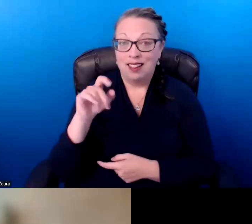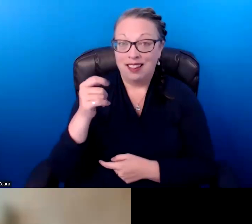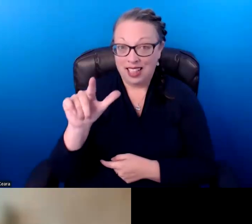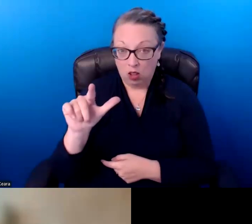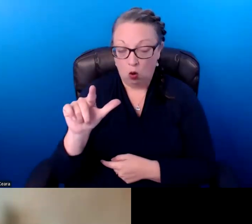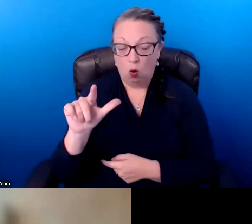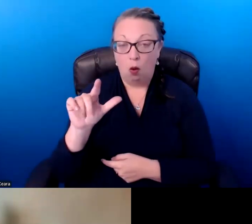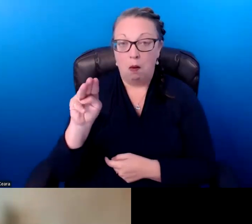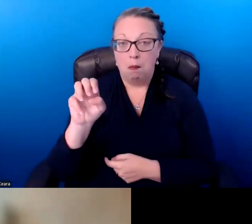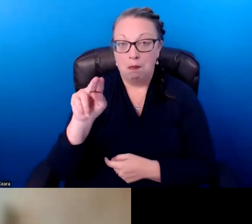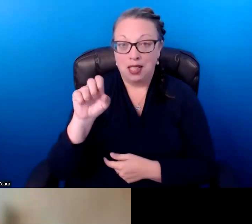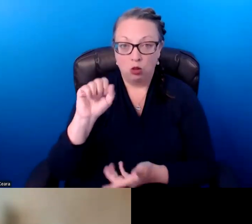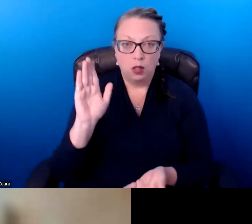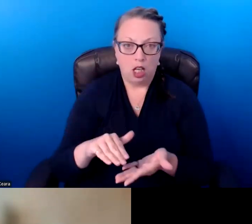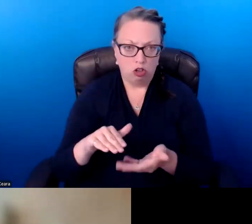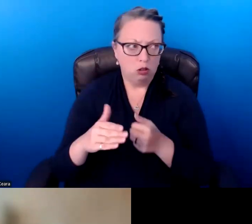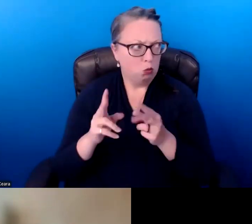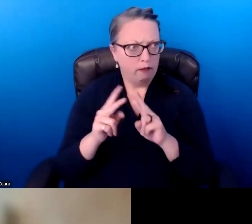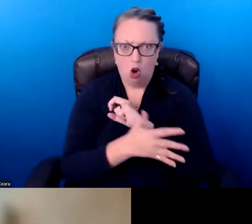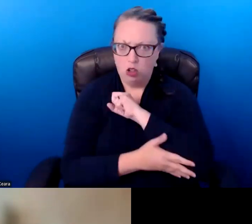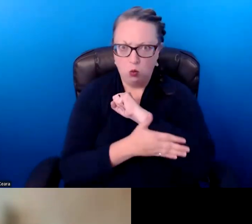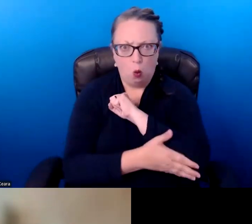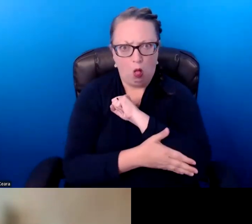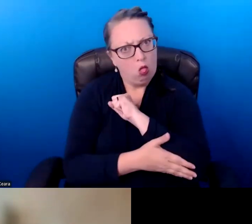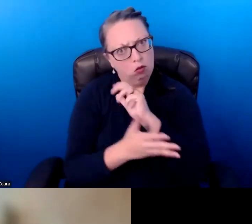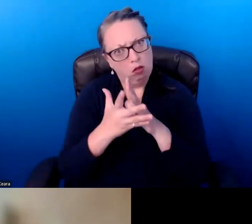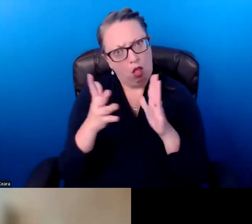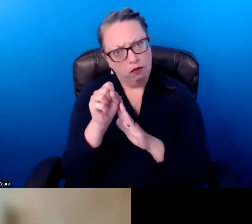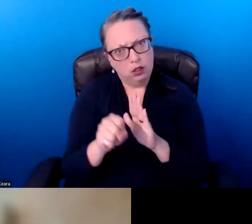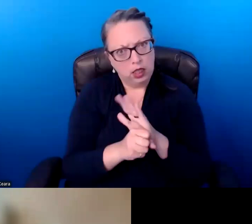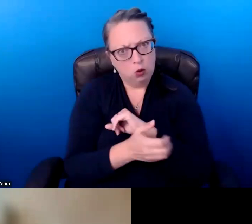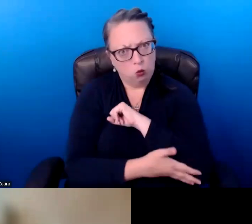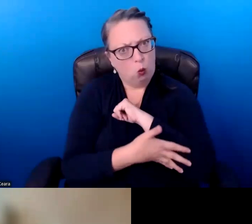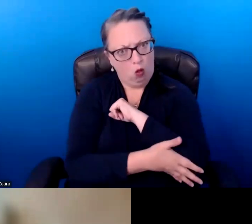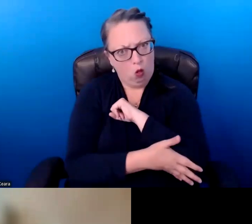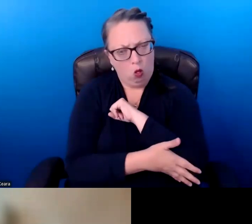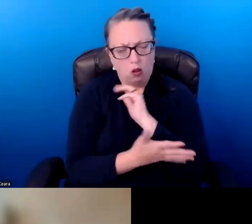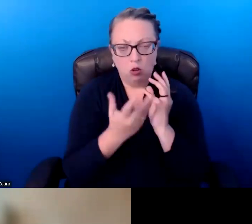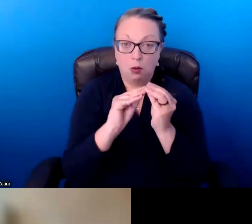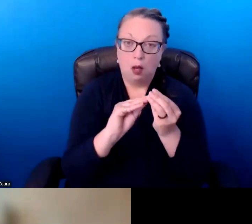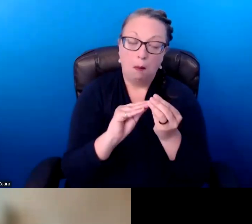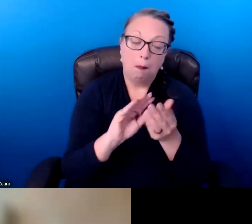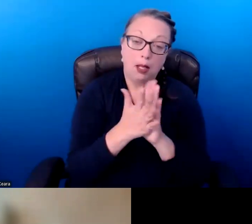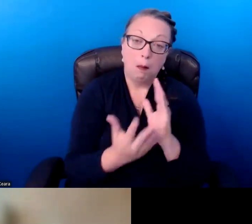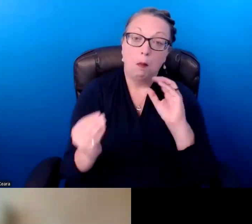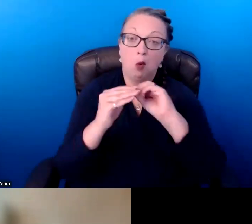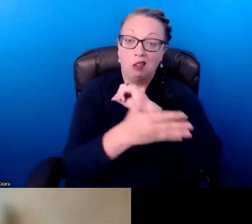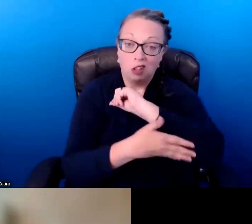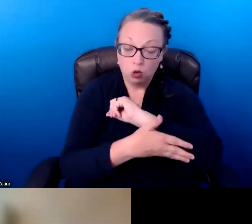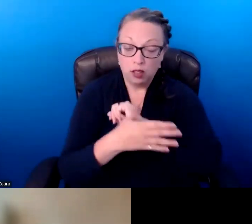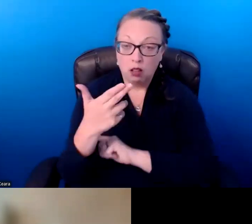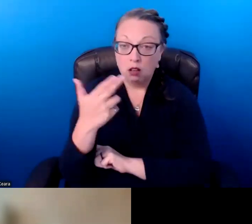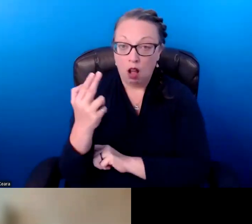because, we are very rural. Much of the state is rural. And as you get more rural in Oregon, the gun